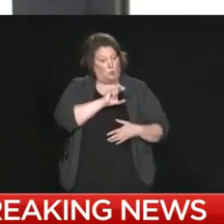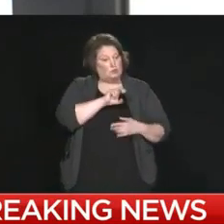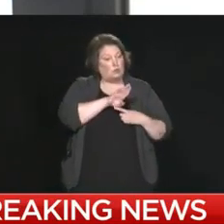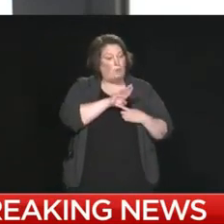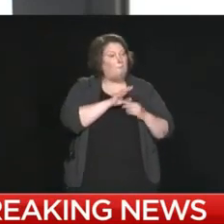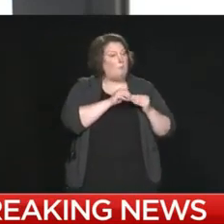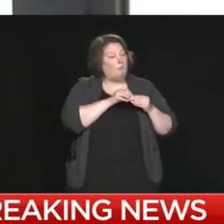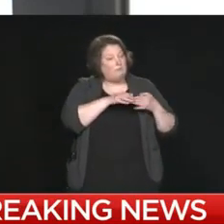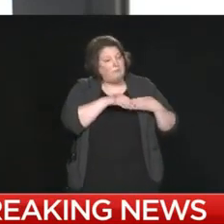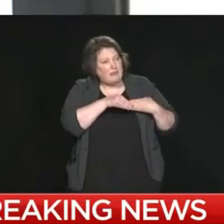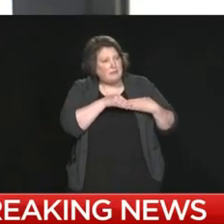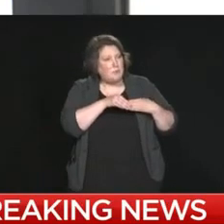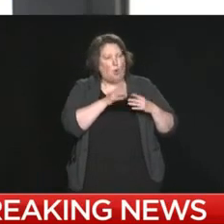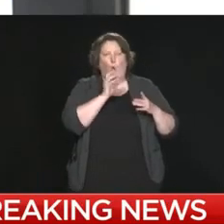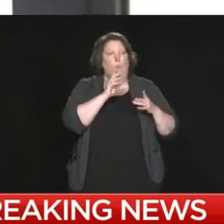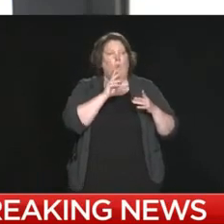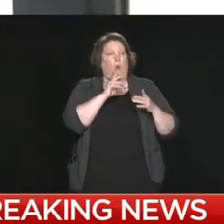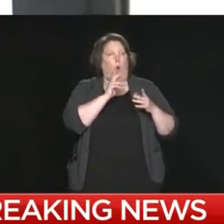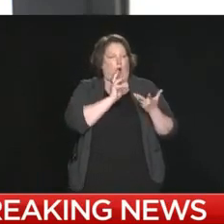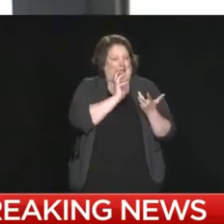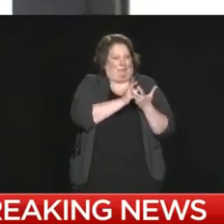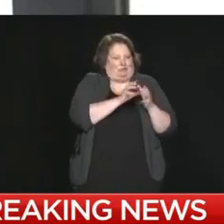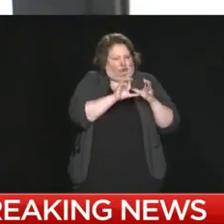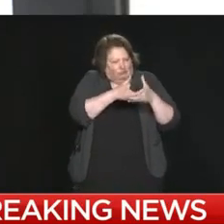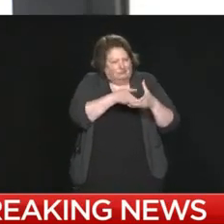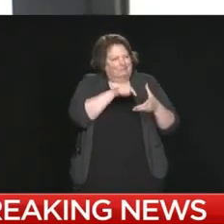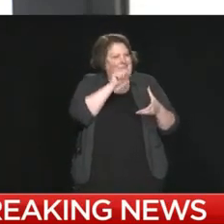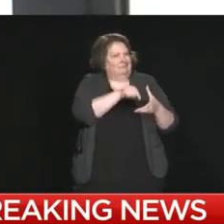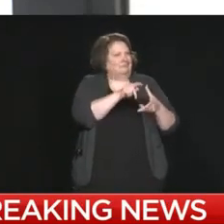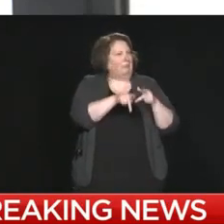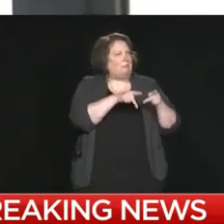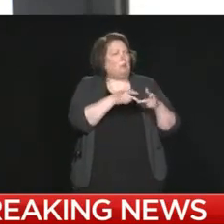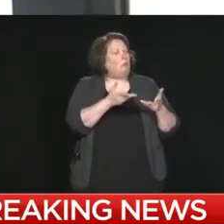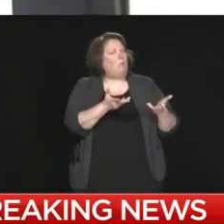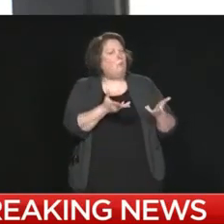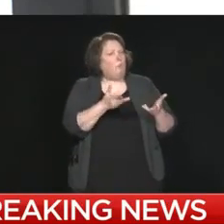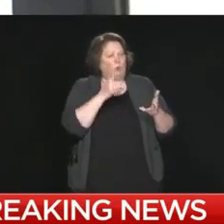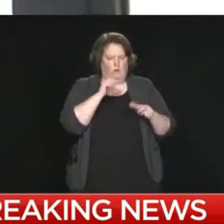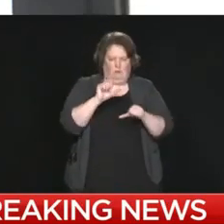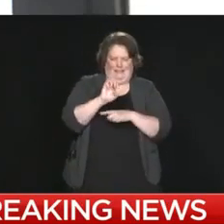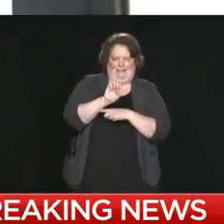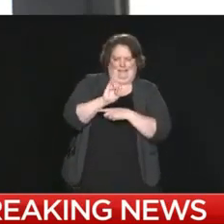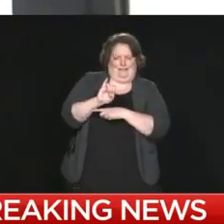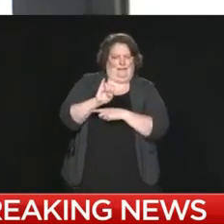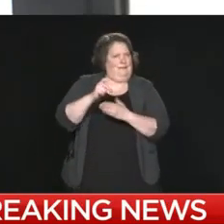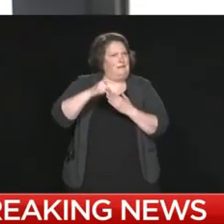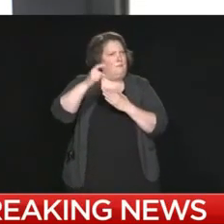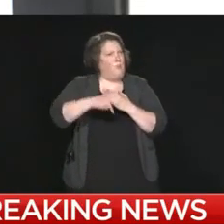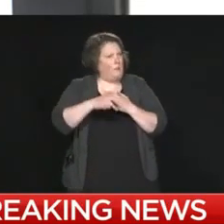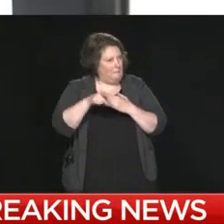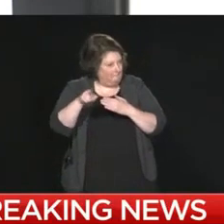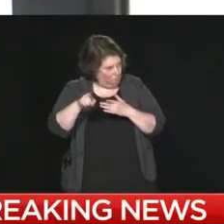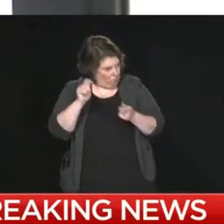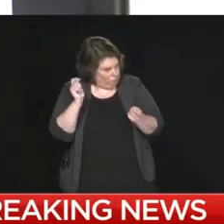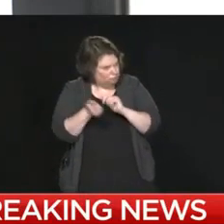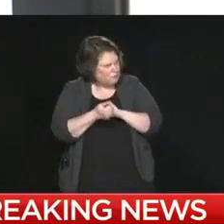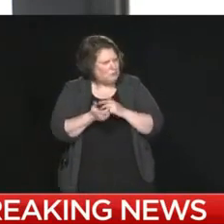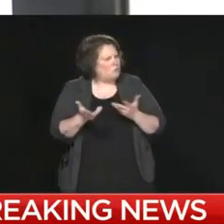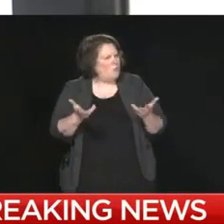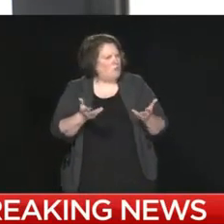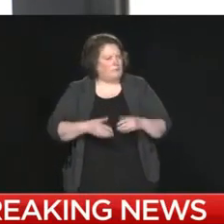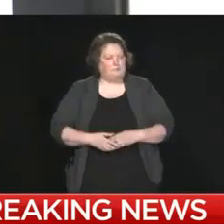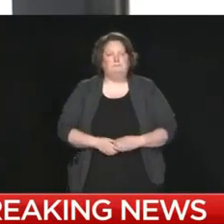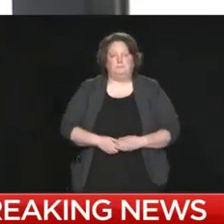to a reviewed EI program? Could you give us some indications? Ever since the beginning, we have said that